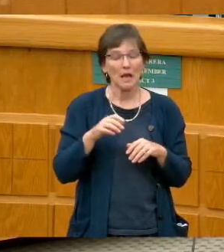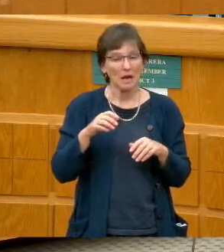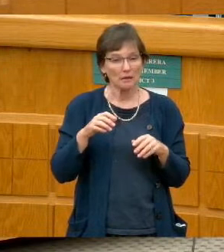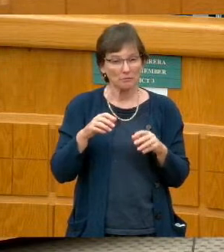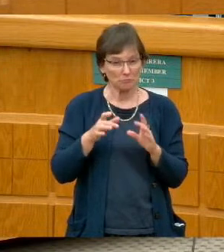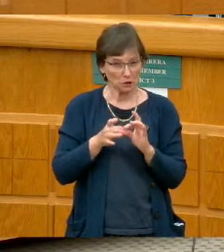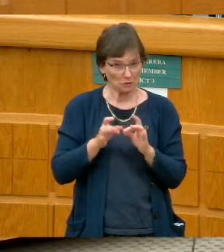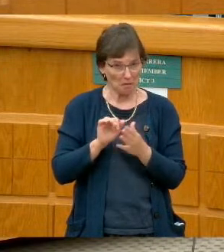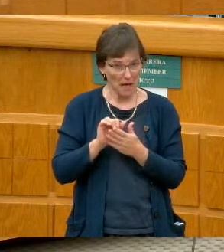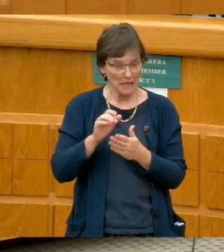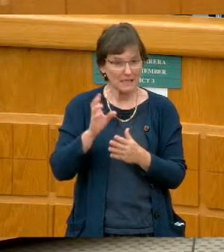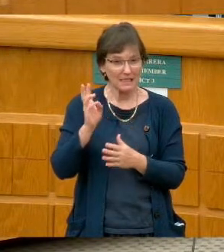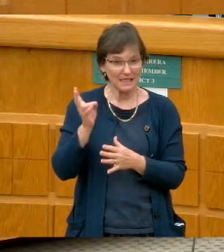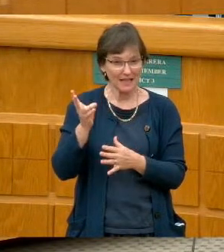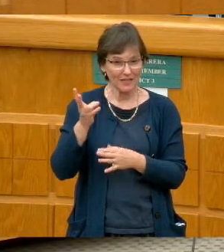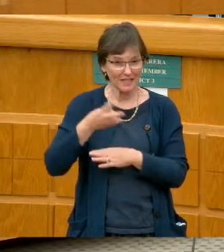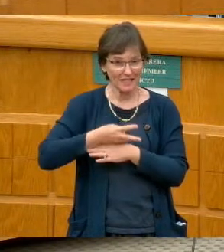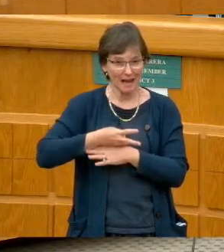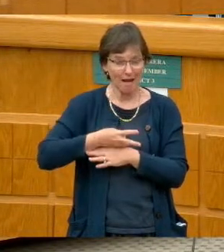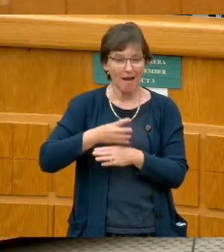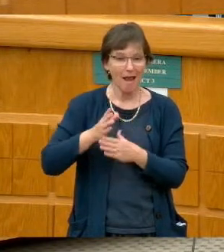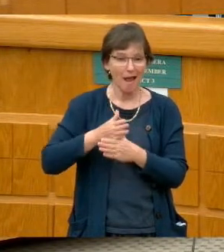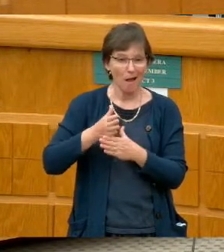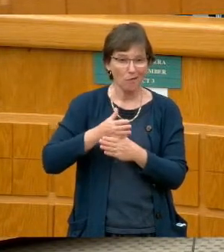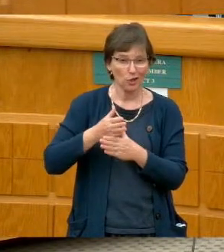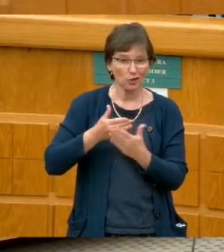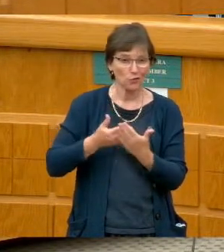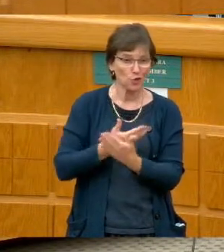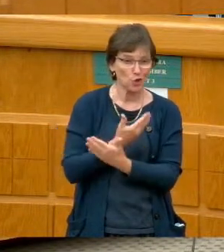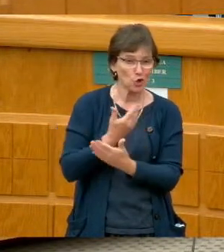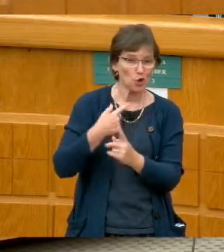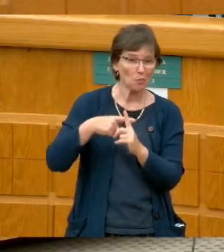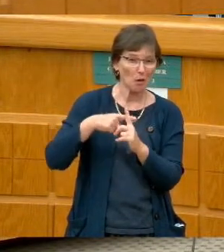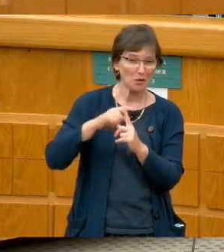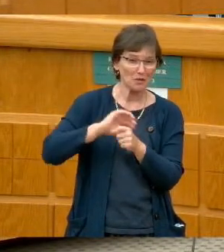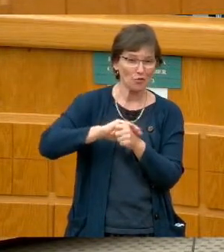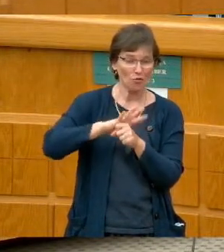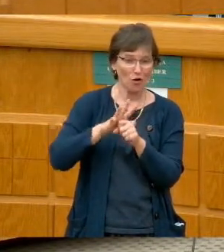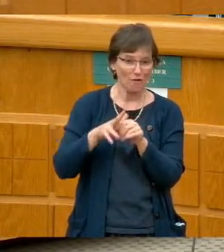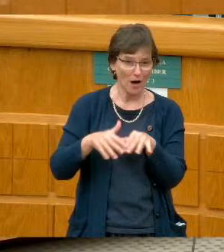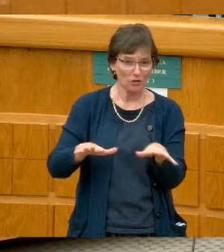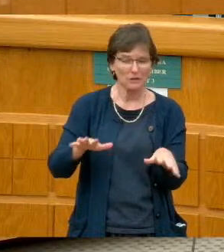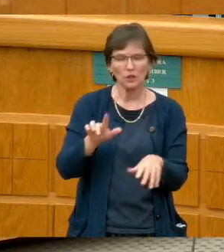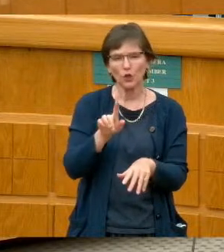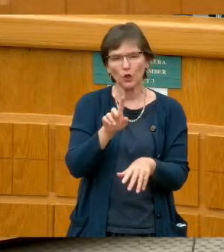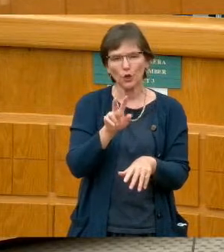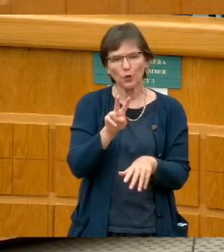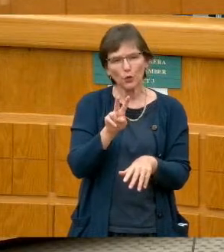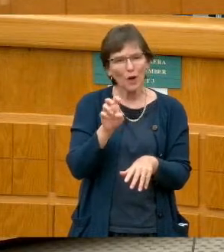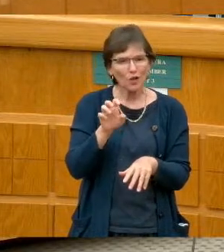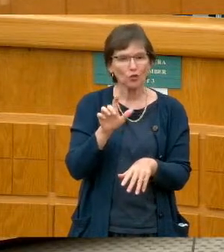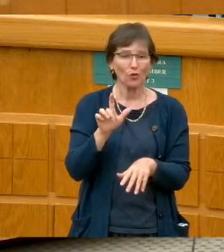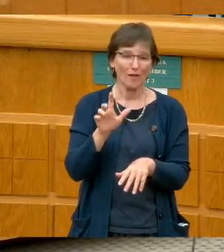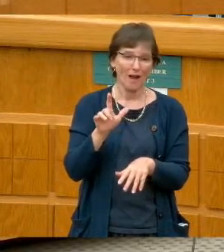number of new cases per day is 225 cases based on the past 7 days.